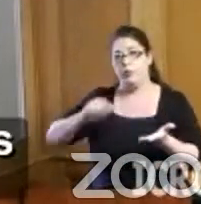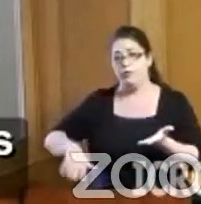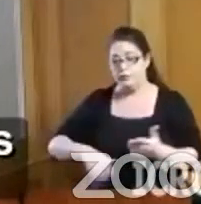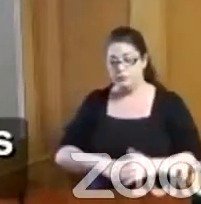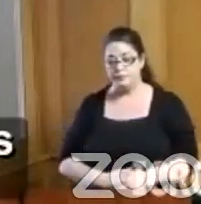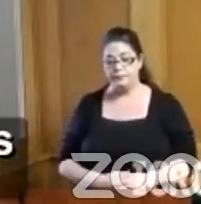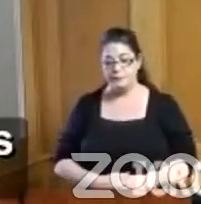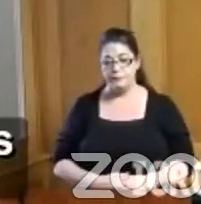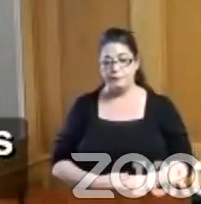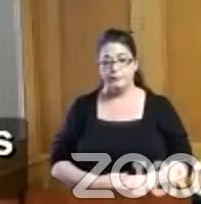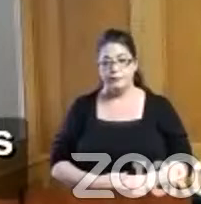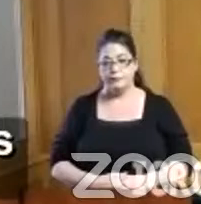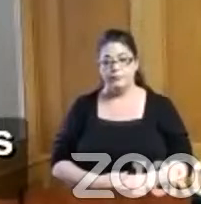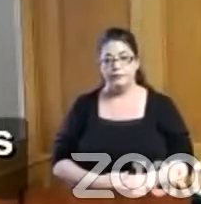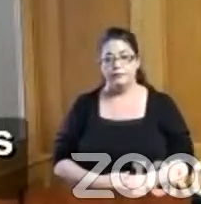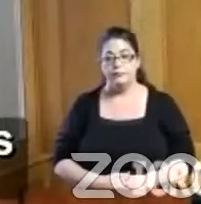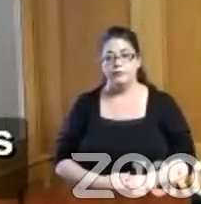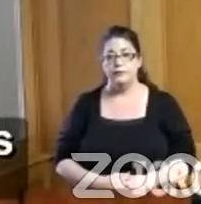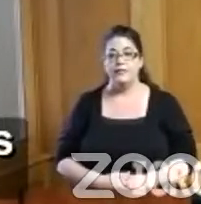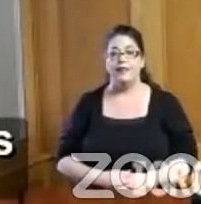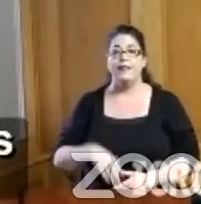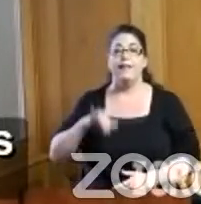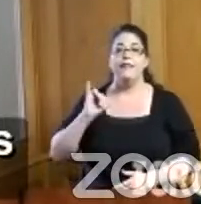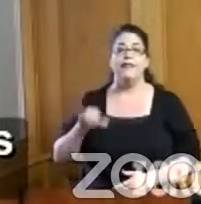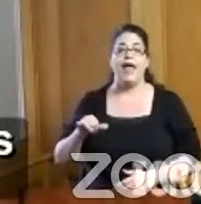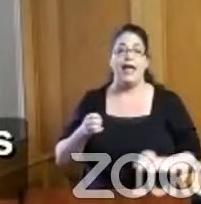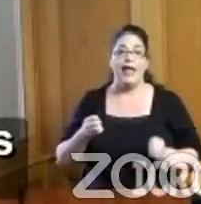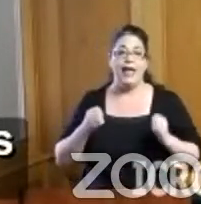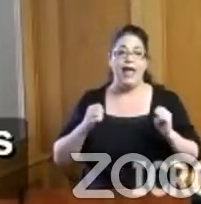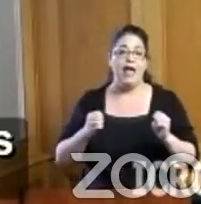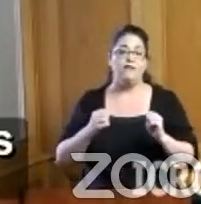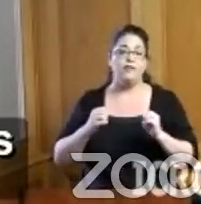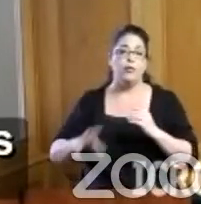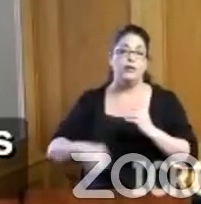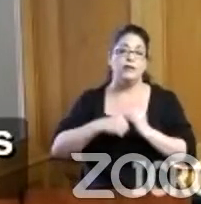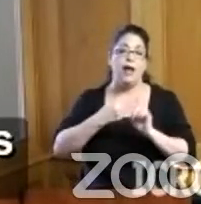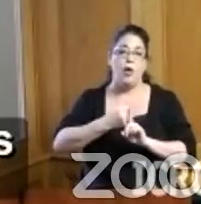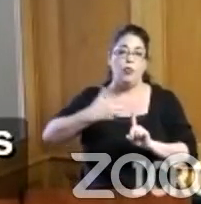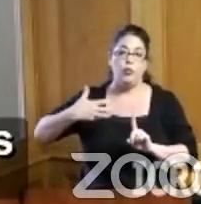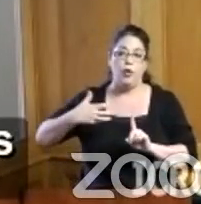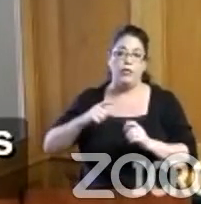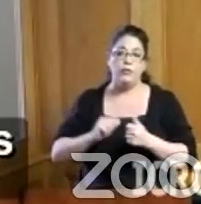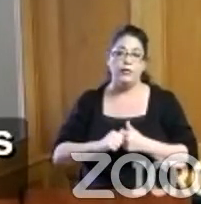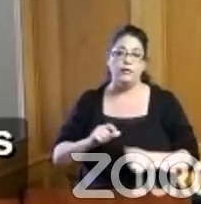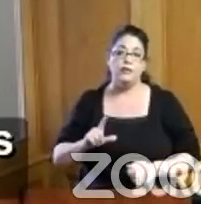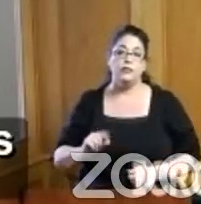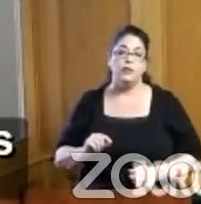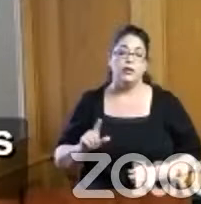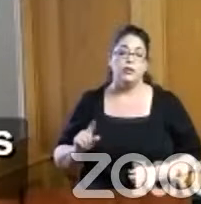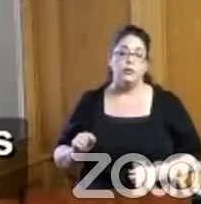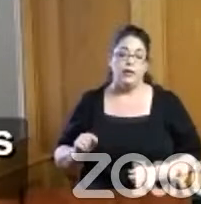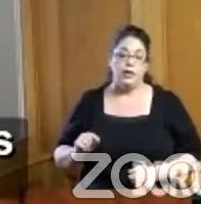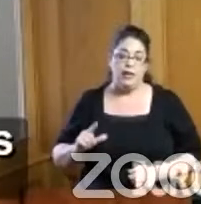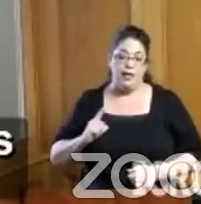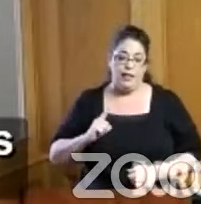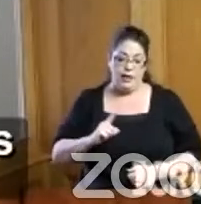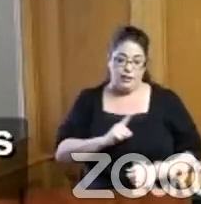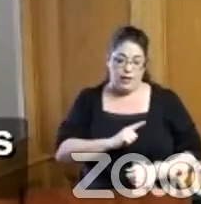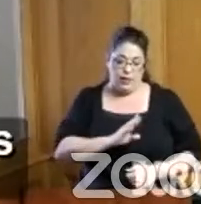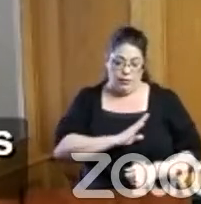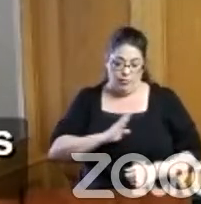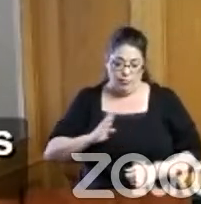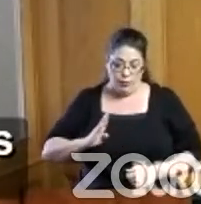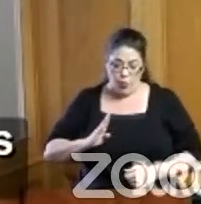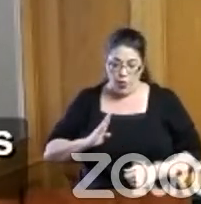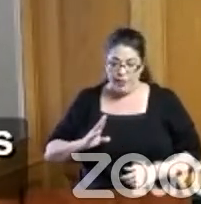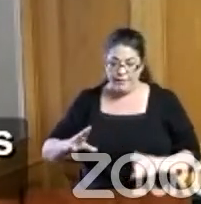also, or this effort, excuse me, was also an outgrowth of the 2020 legislation that your board adopted